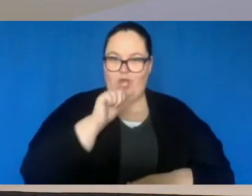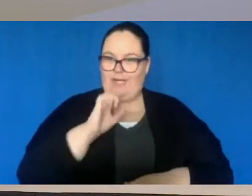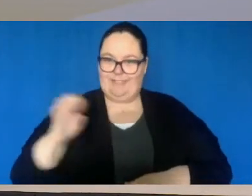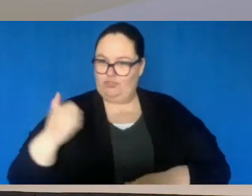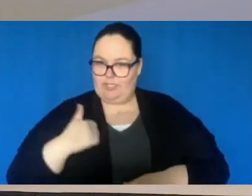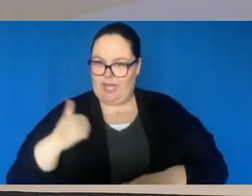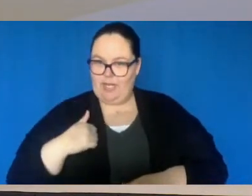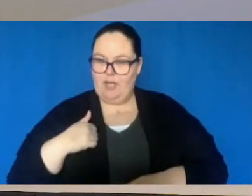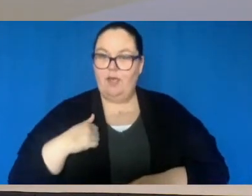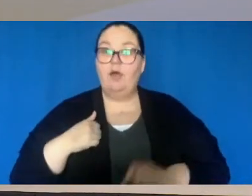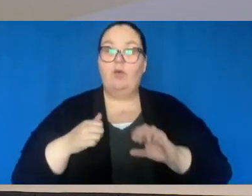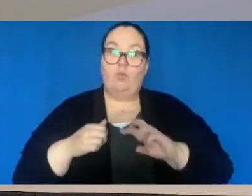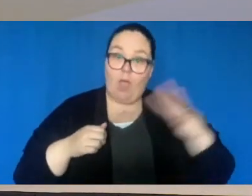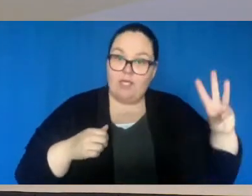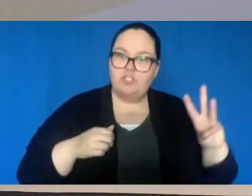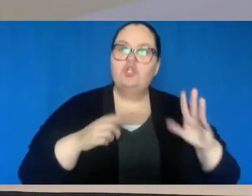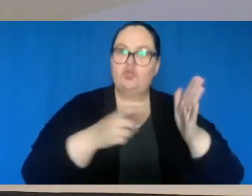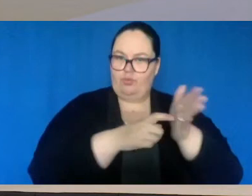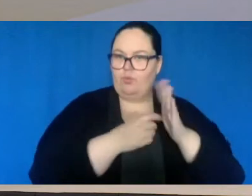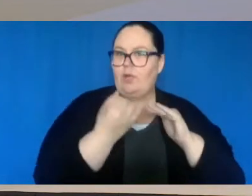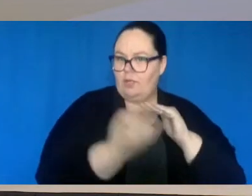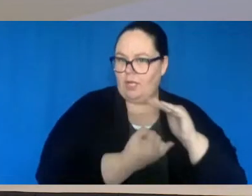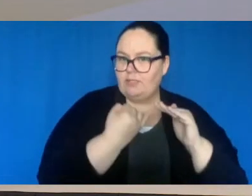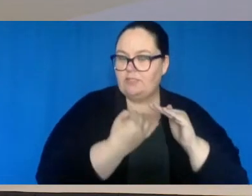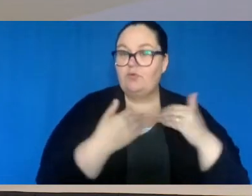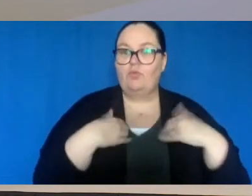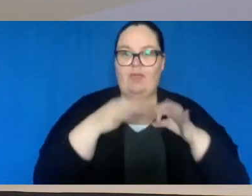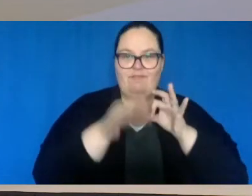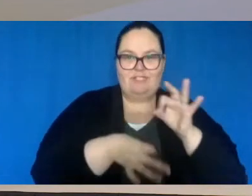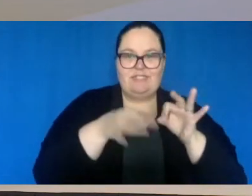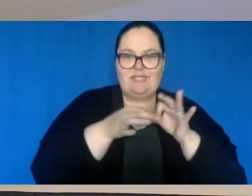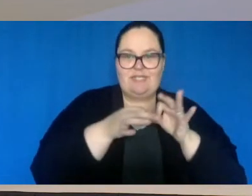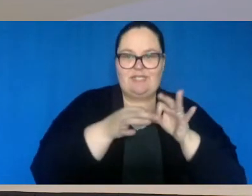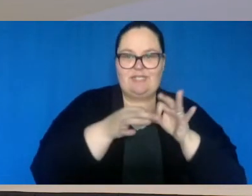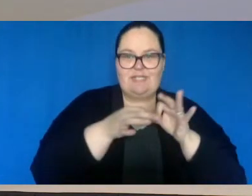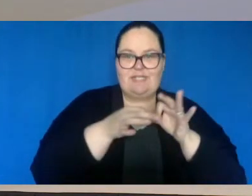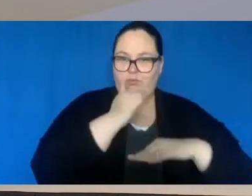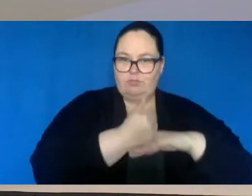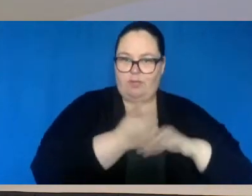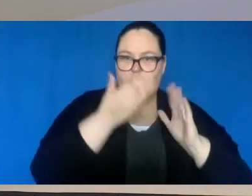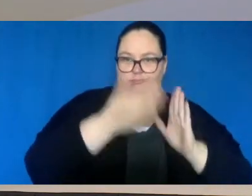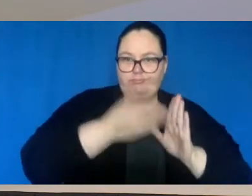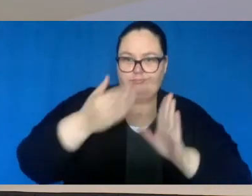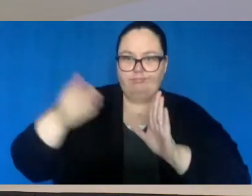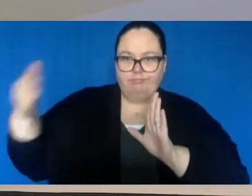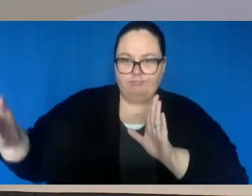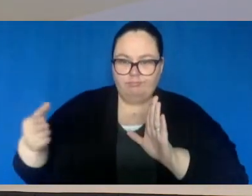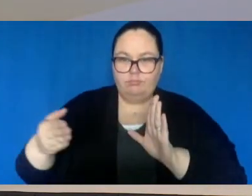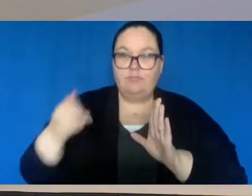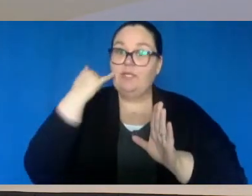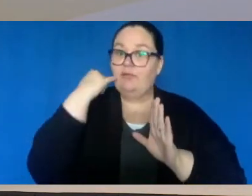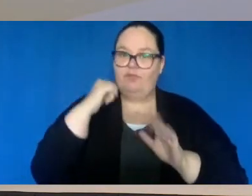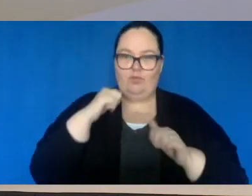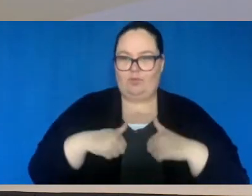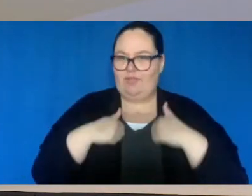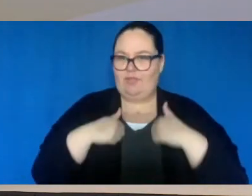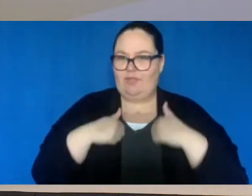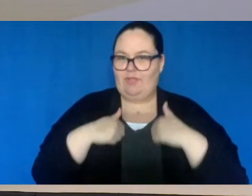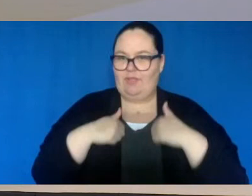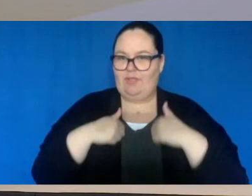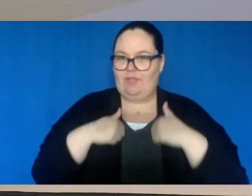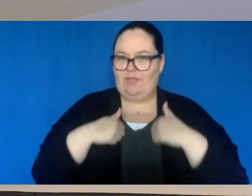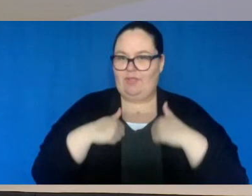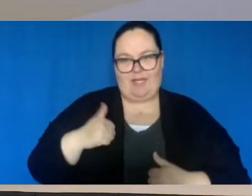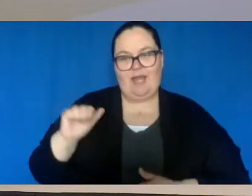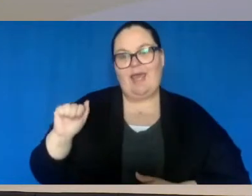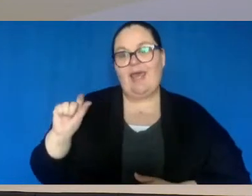self-isolate. We have testing regimens in place for those arriving from outside of Atlantic Canada. There